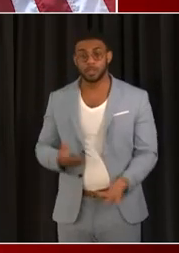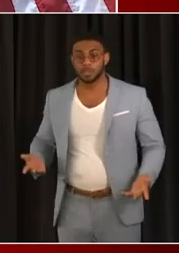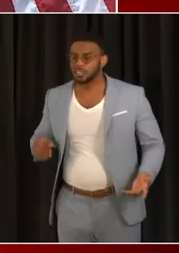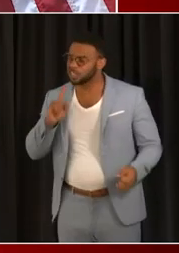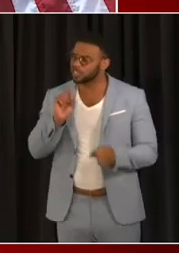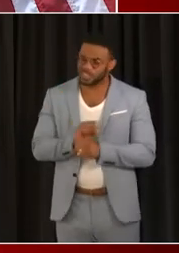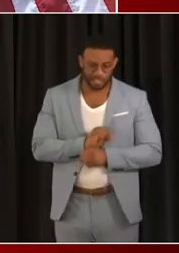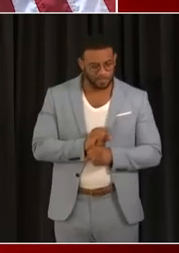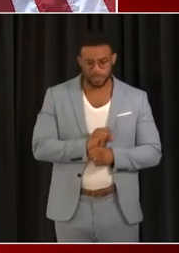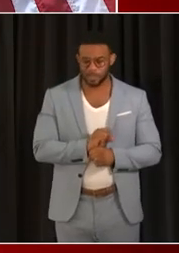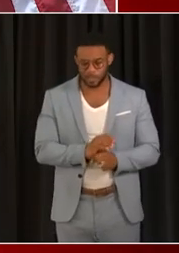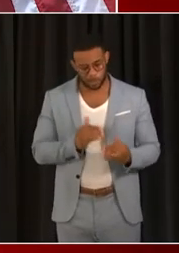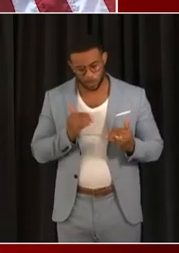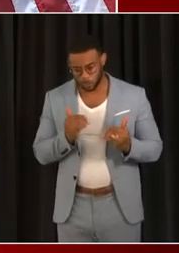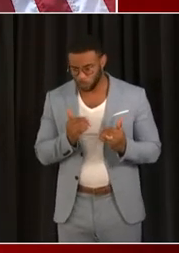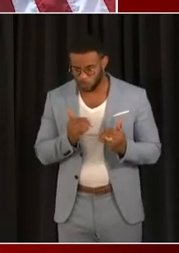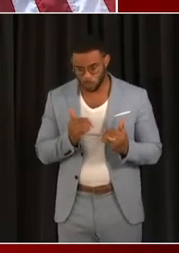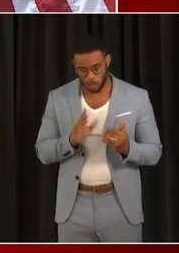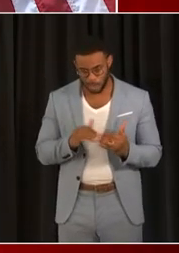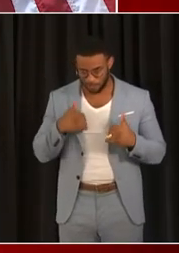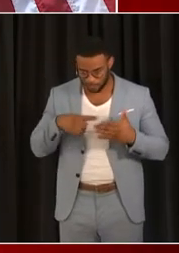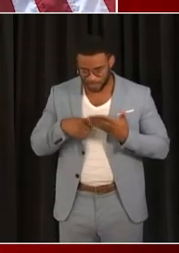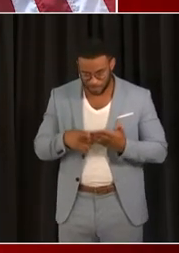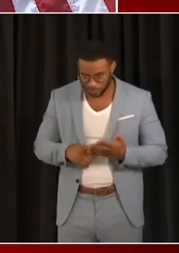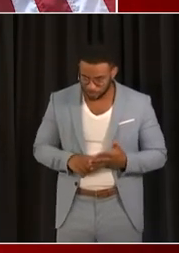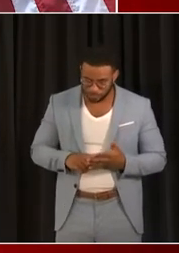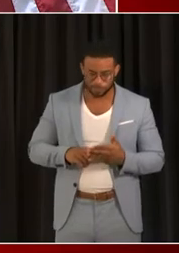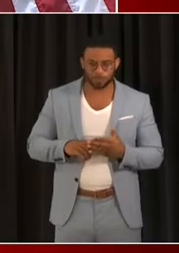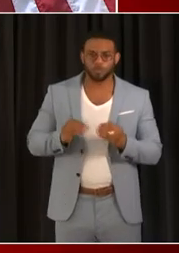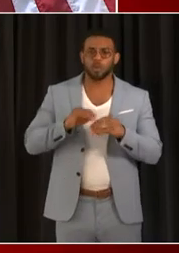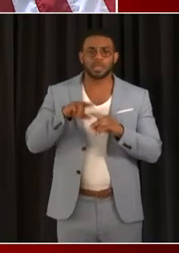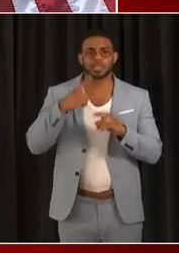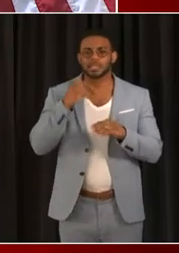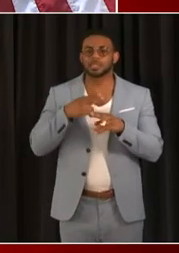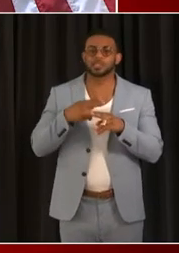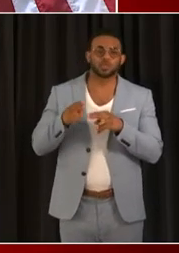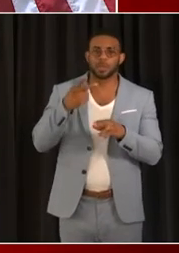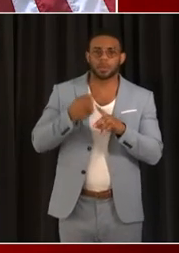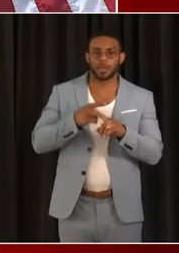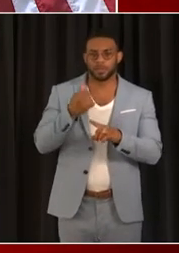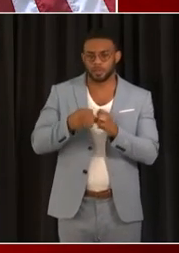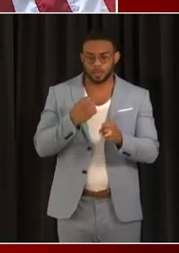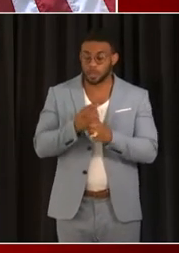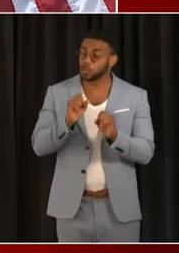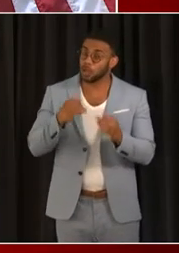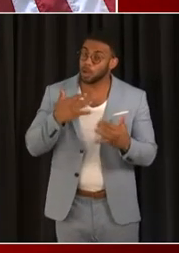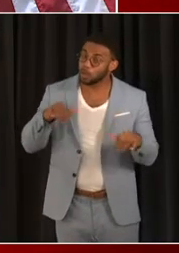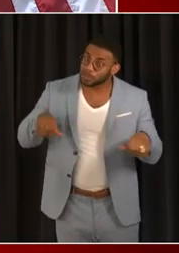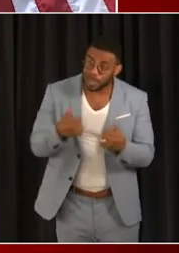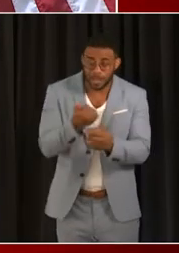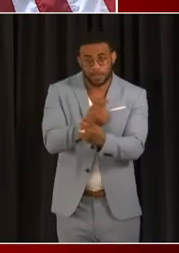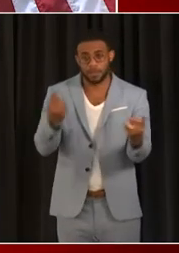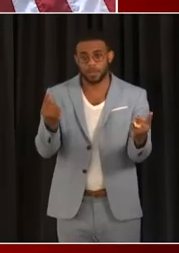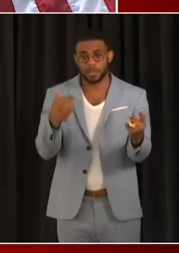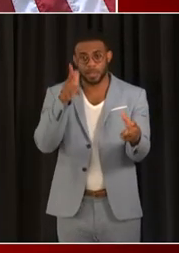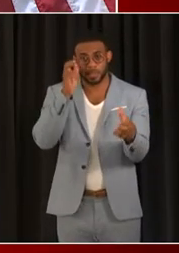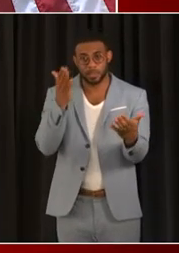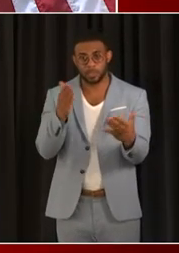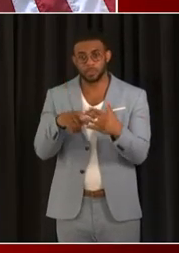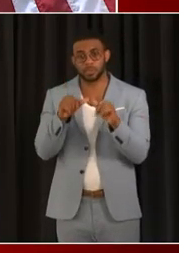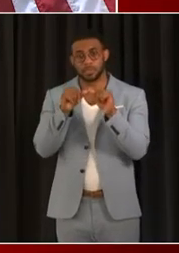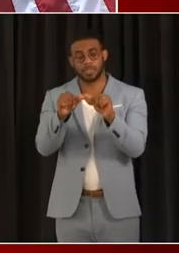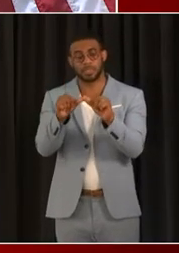worse, definitely moved the needle on having this conversation more than just the shortest month of the year. And so I want to challenge everyone that